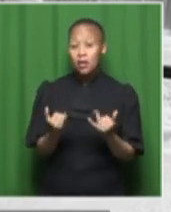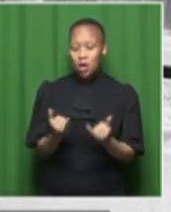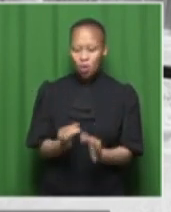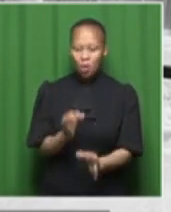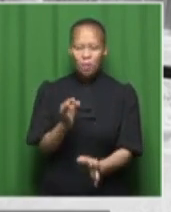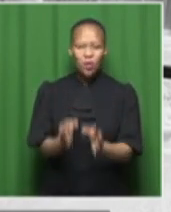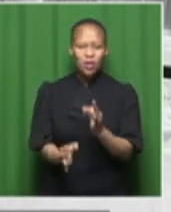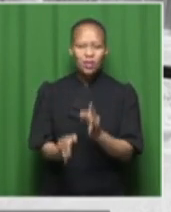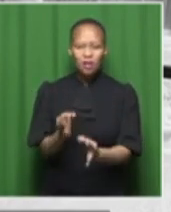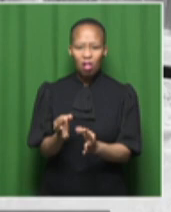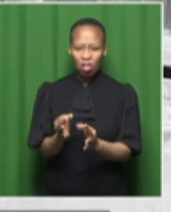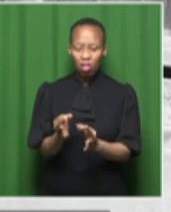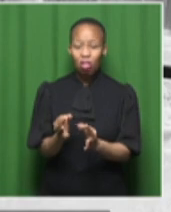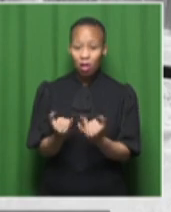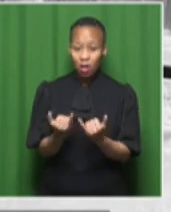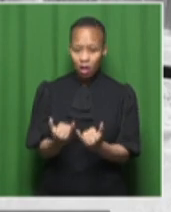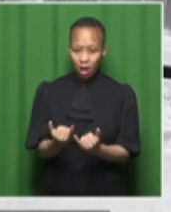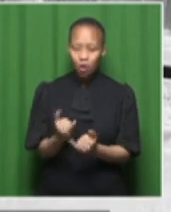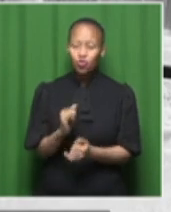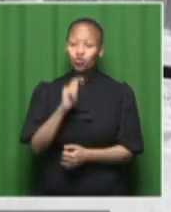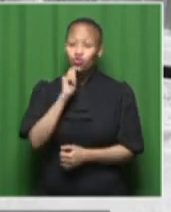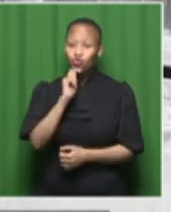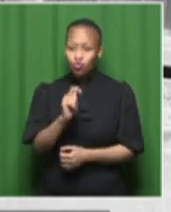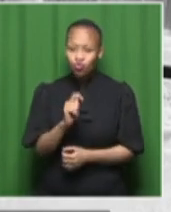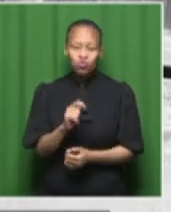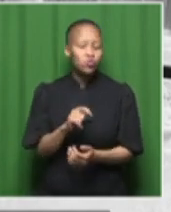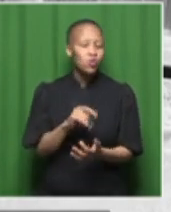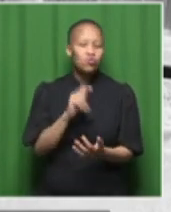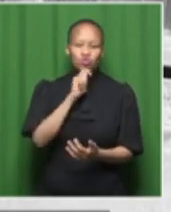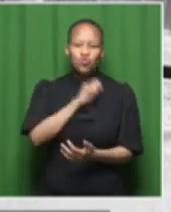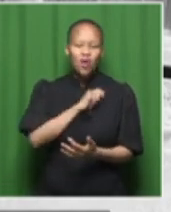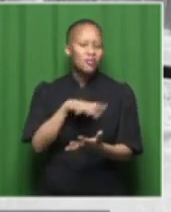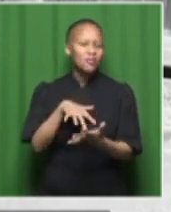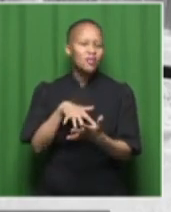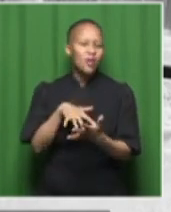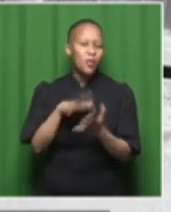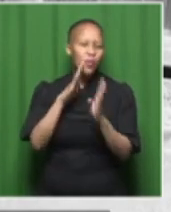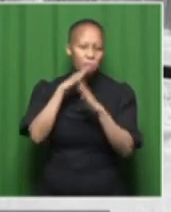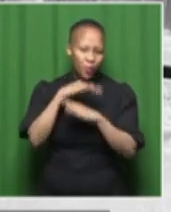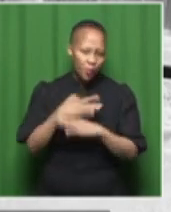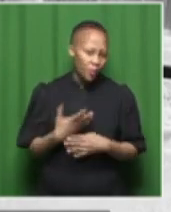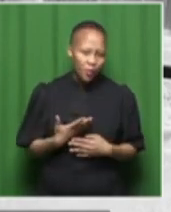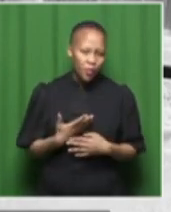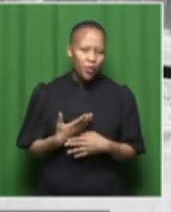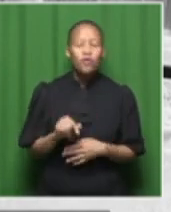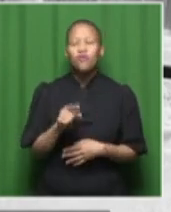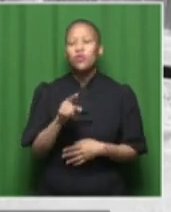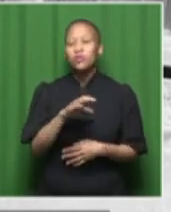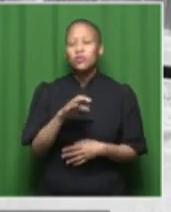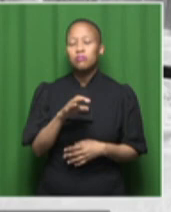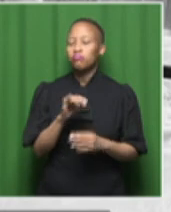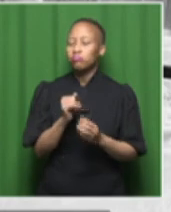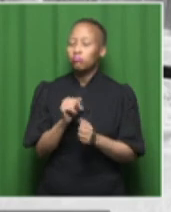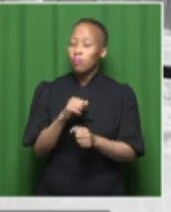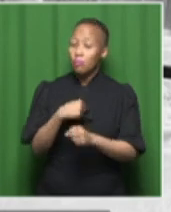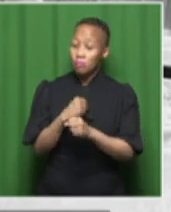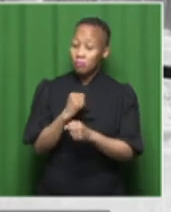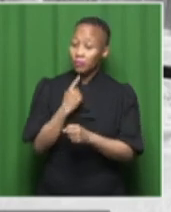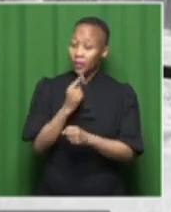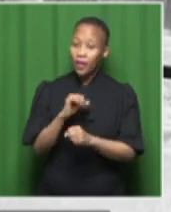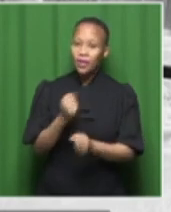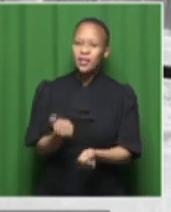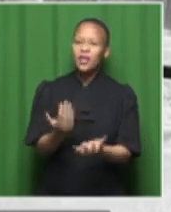political climate is there's a lack of trust in, firstly, these SOEs and their ability to deliver. And secondly, there's a lack of trust